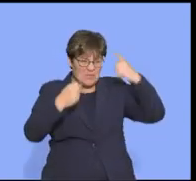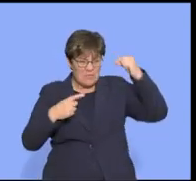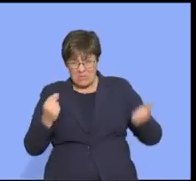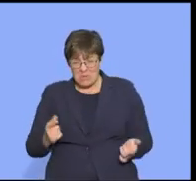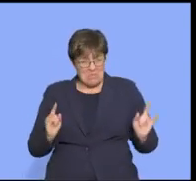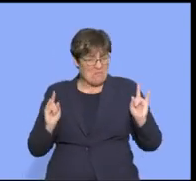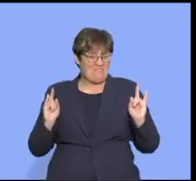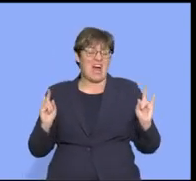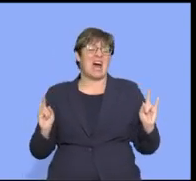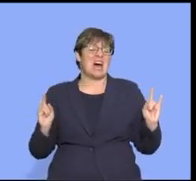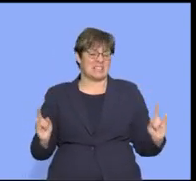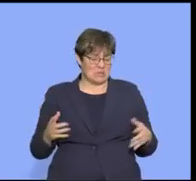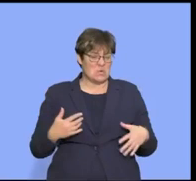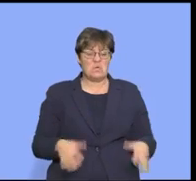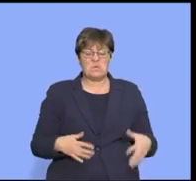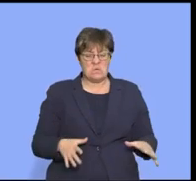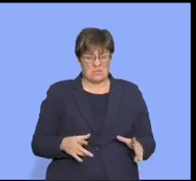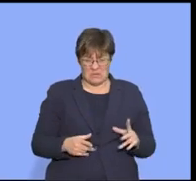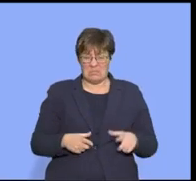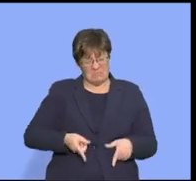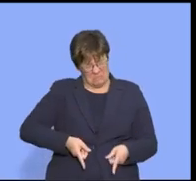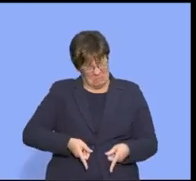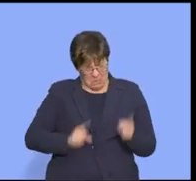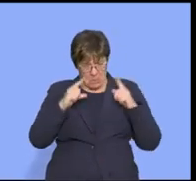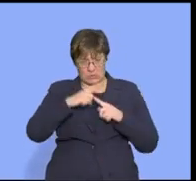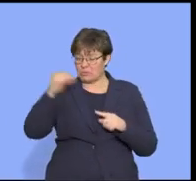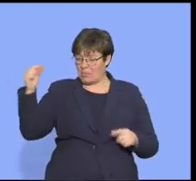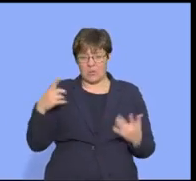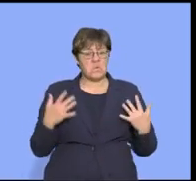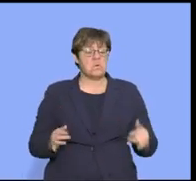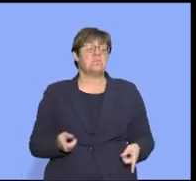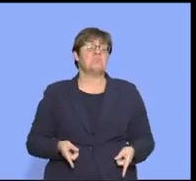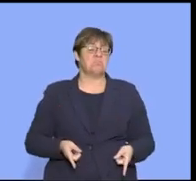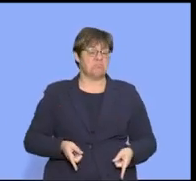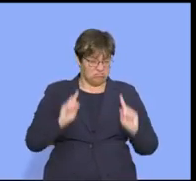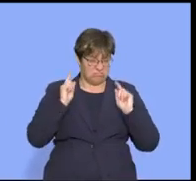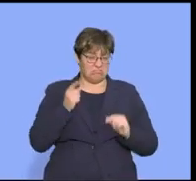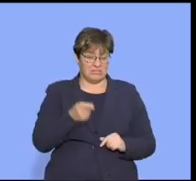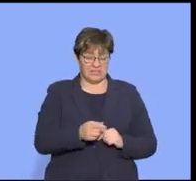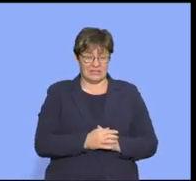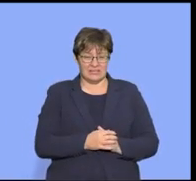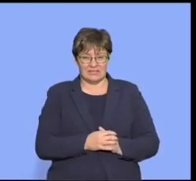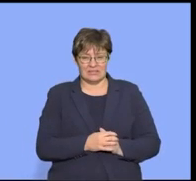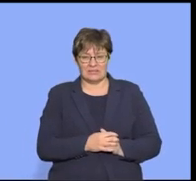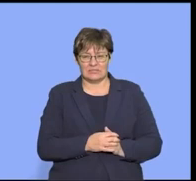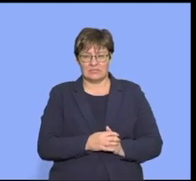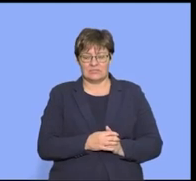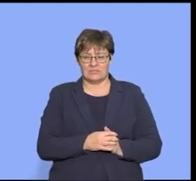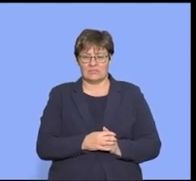And as you can see, they were pretty sharp because these were ferocious predators.